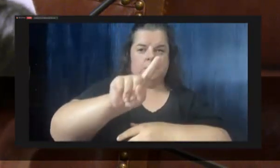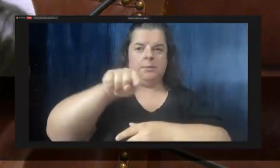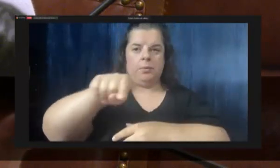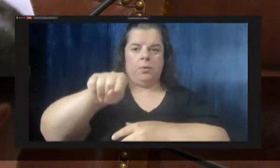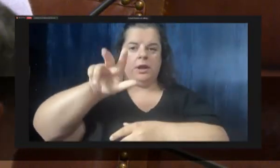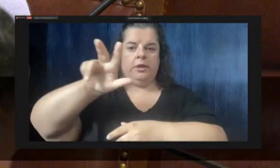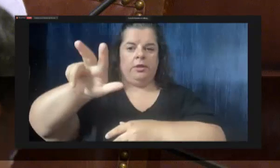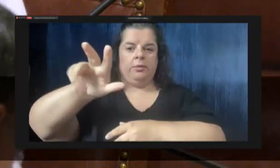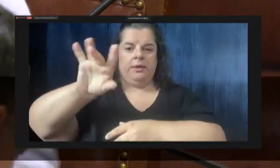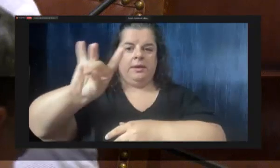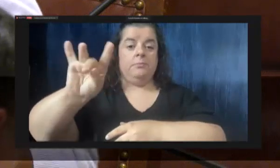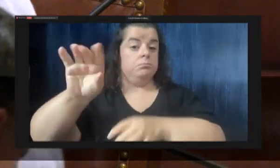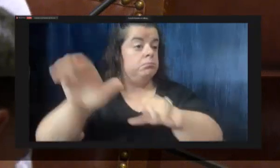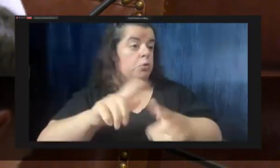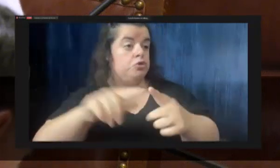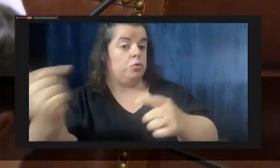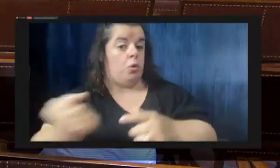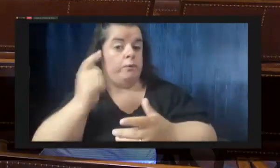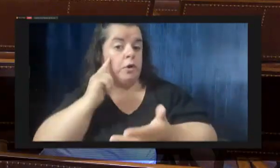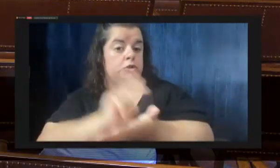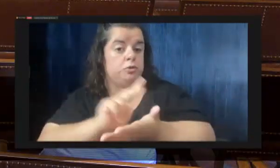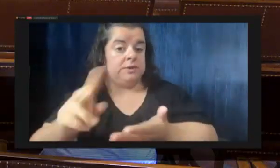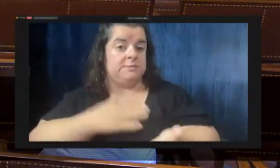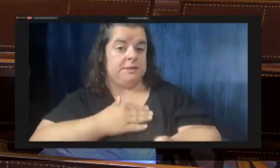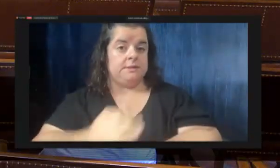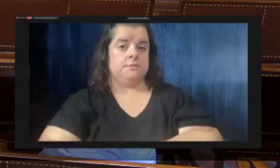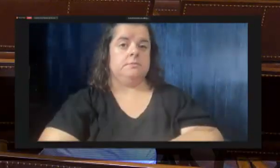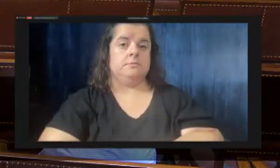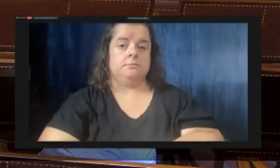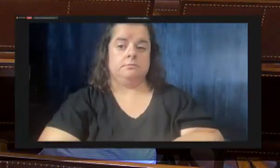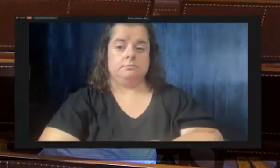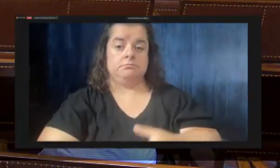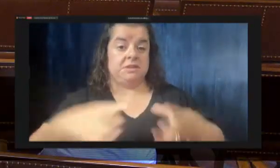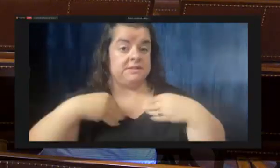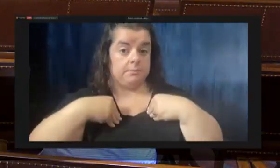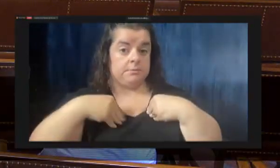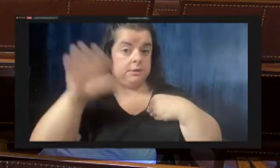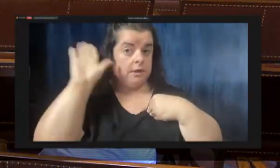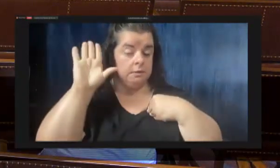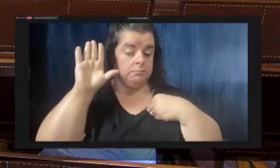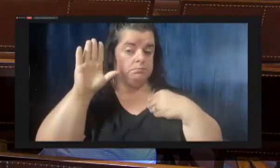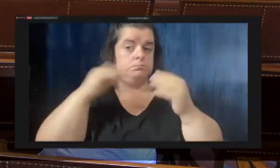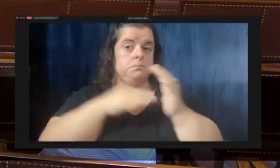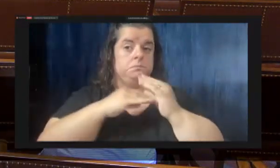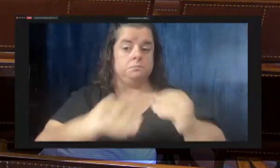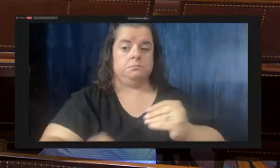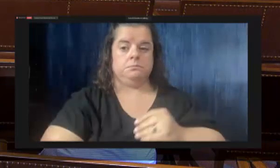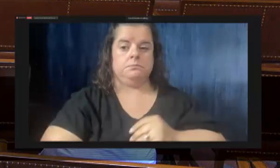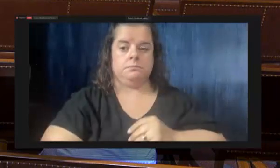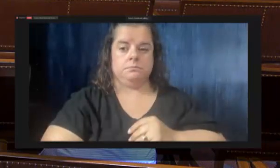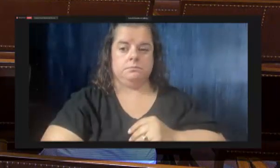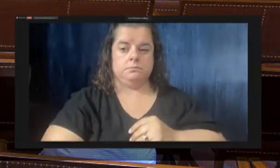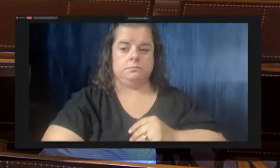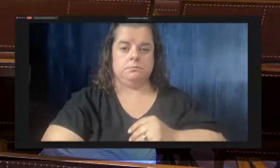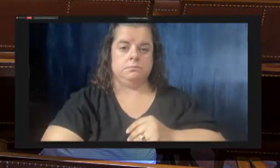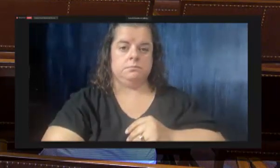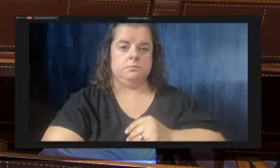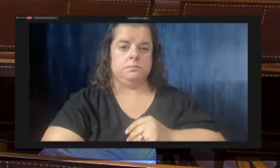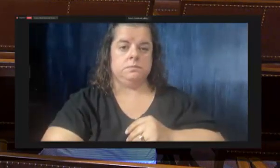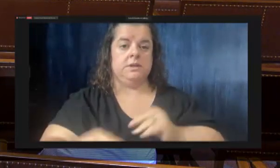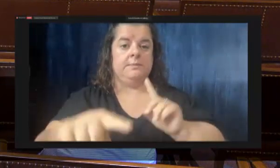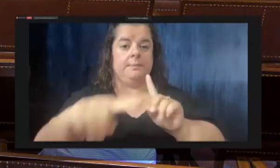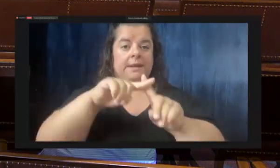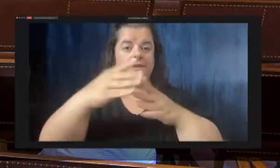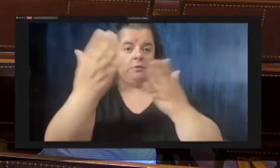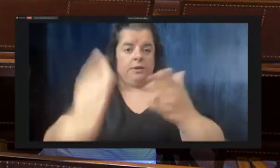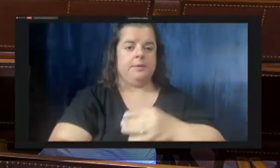161.38. Motion hold 2 weeks, please. Second. All those in favor say aye. Aye. Any opposed? Affirmative recommendation. Bill be held 2 weeks. That